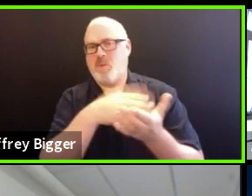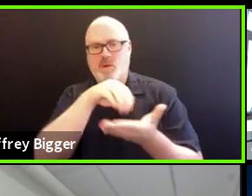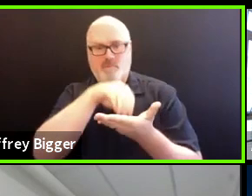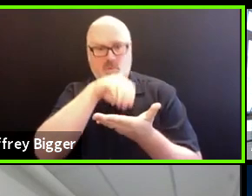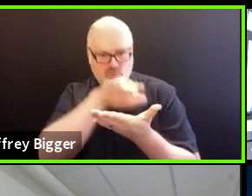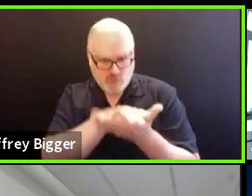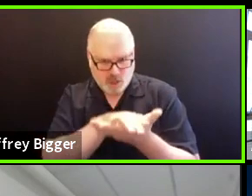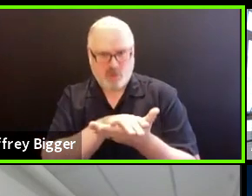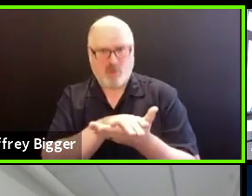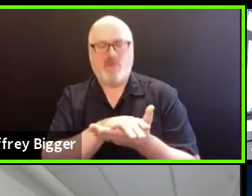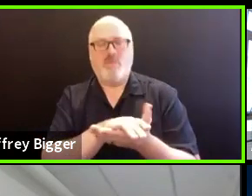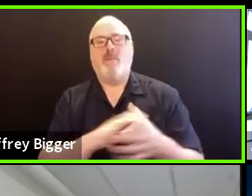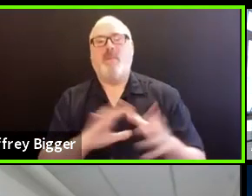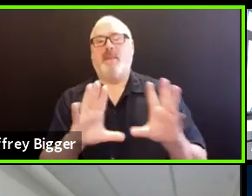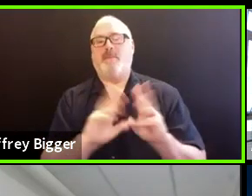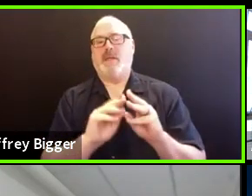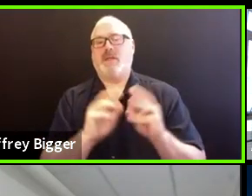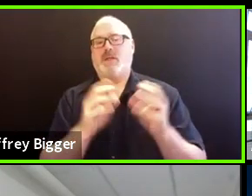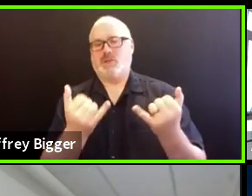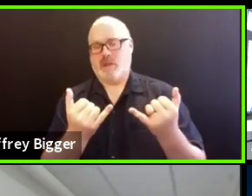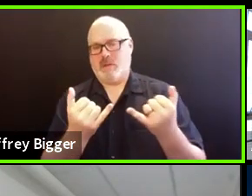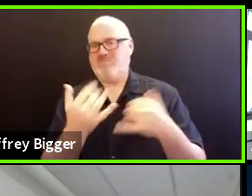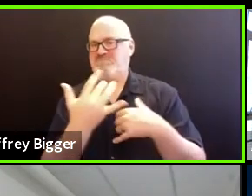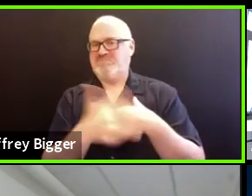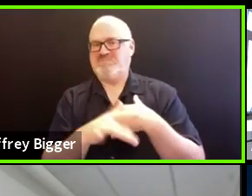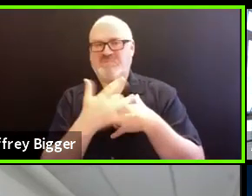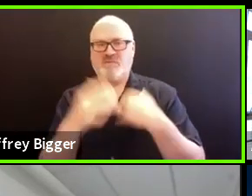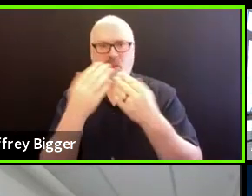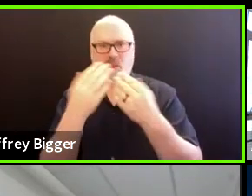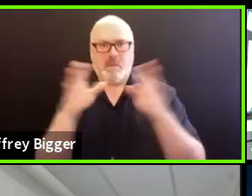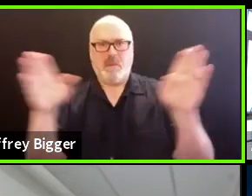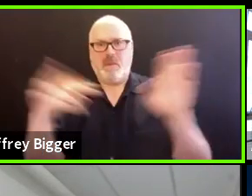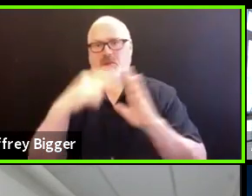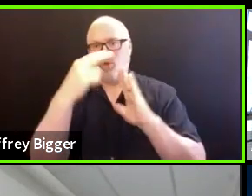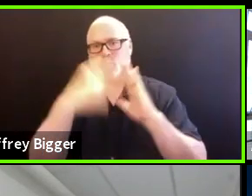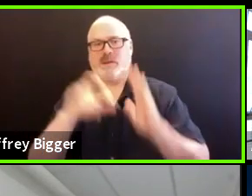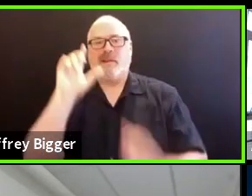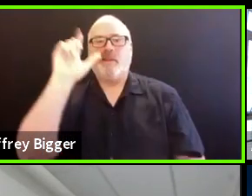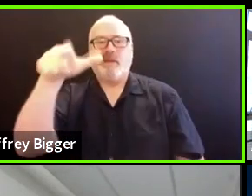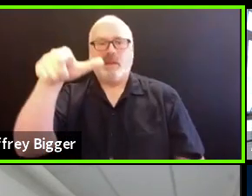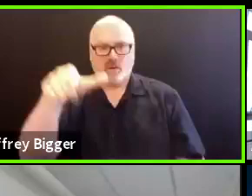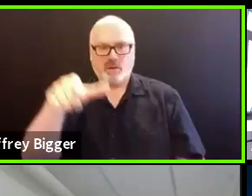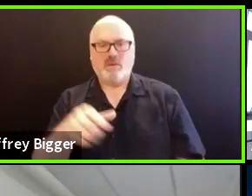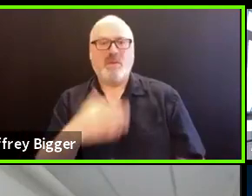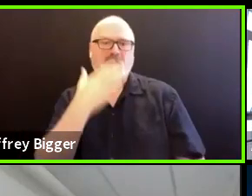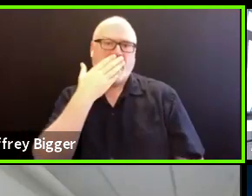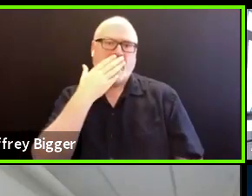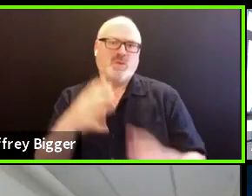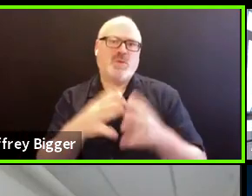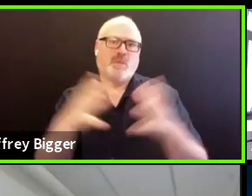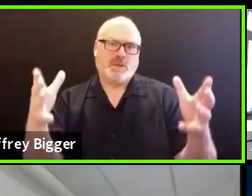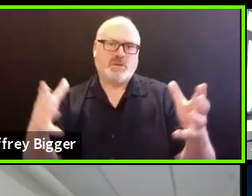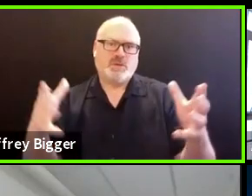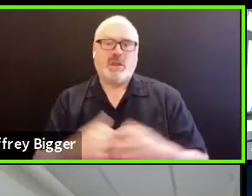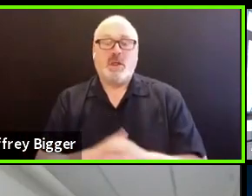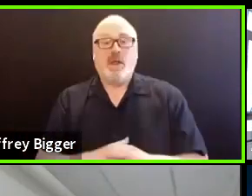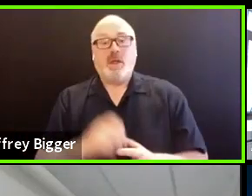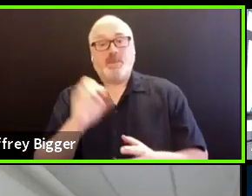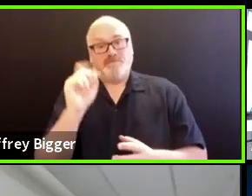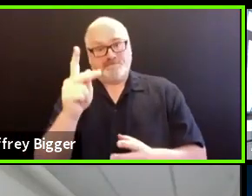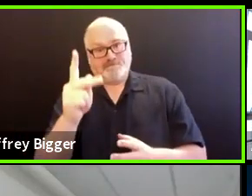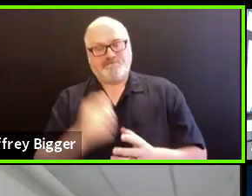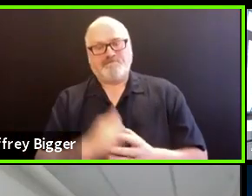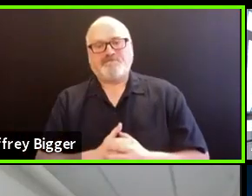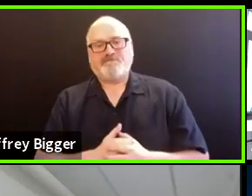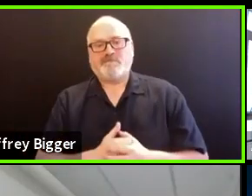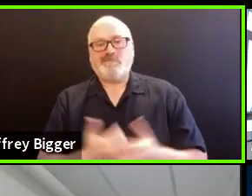meeting. So they will be available to the public afterwards. Thank you very much. Okay. We